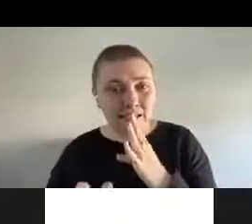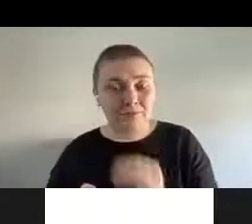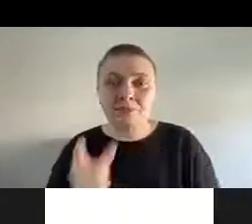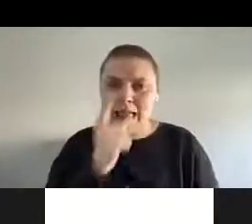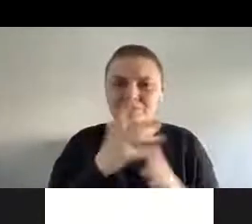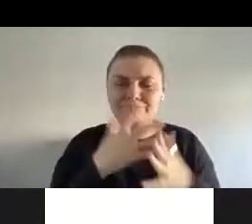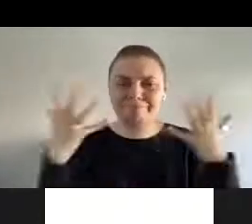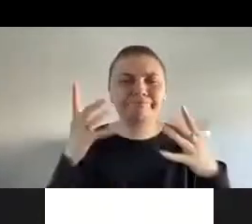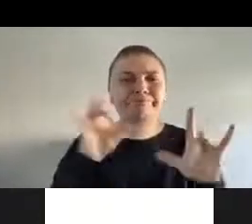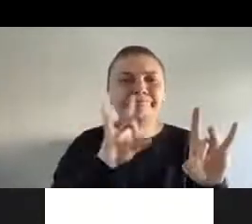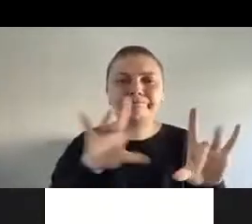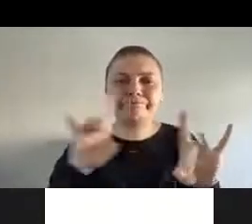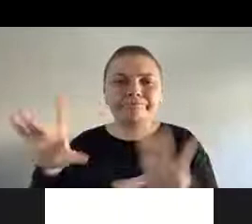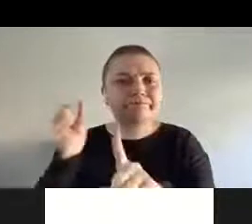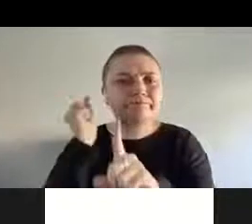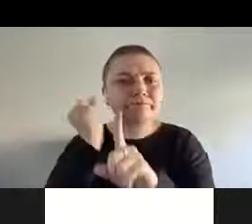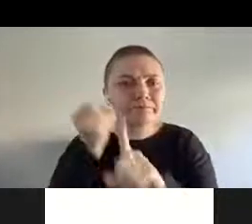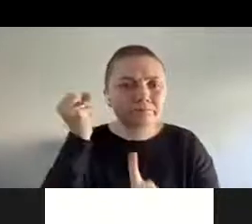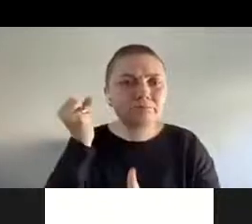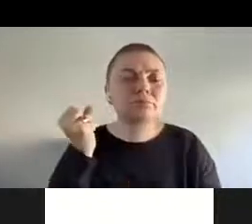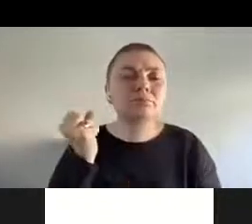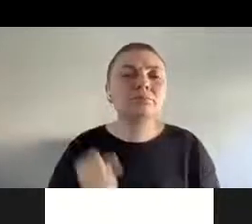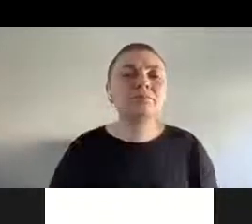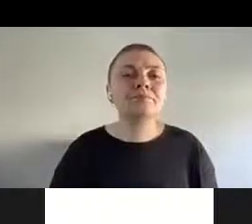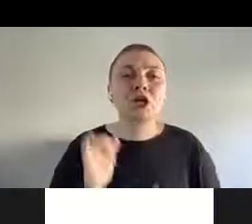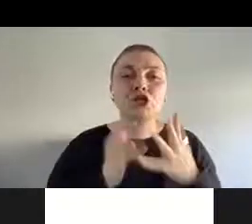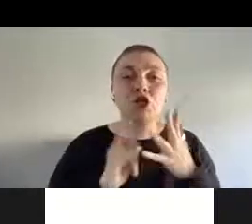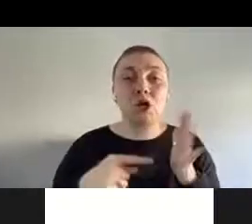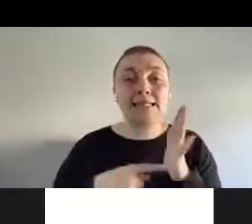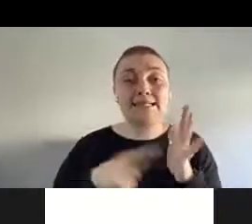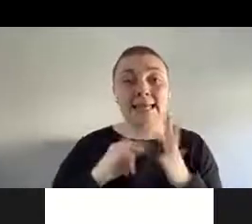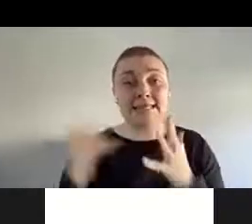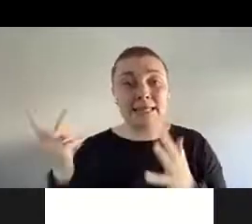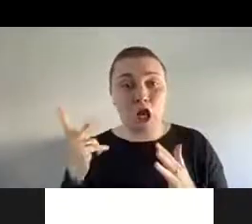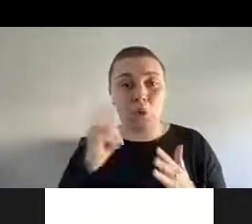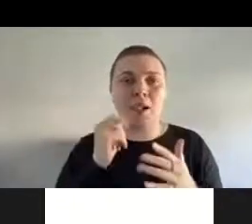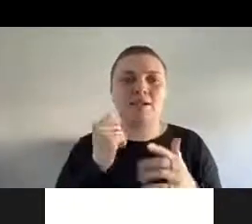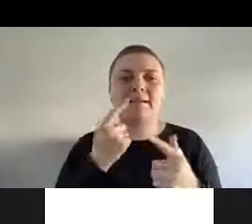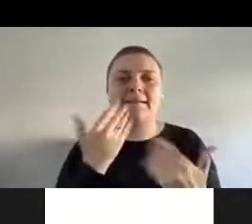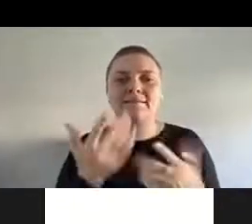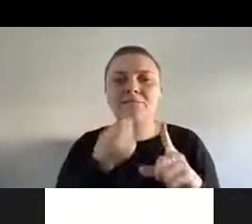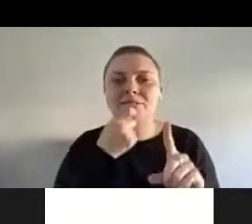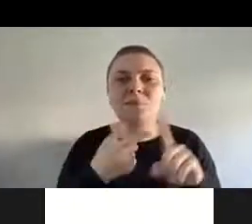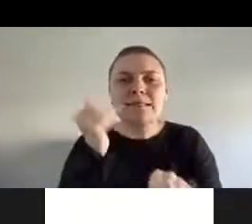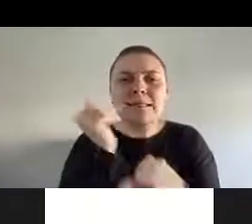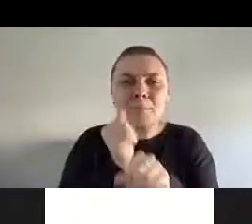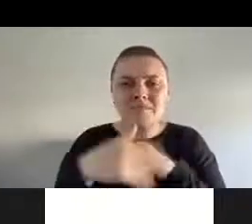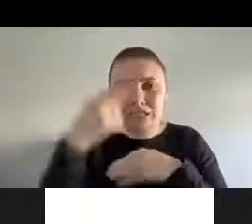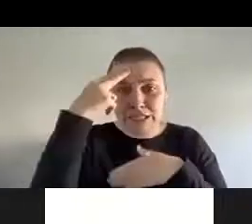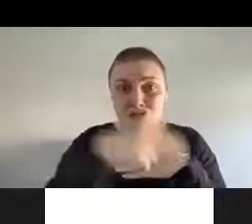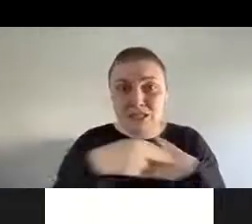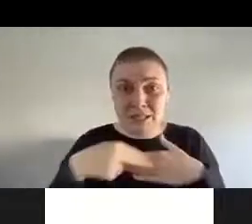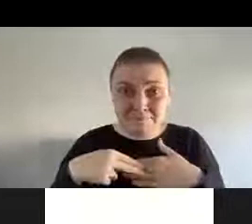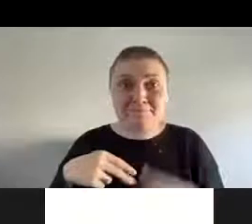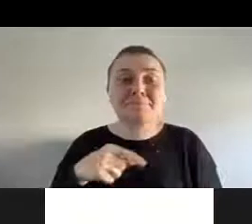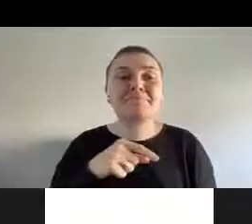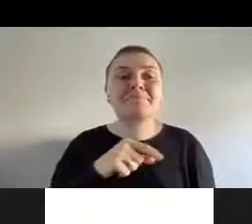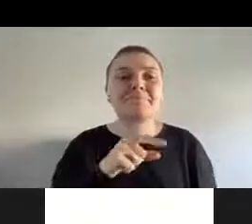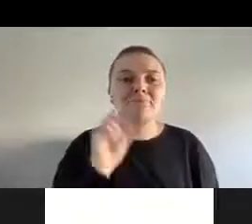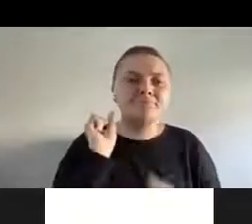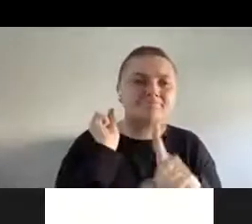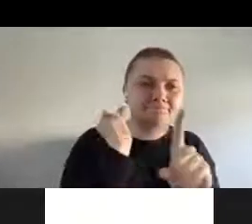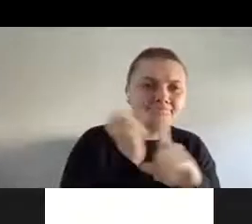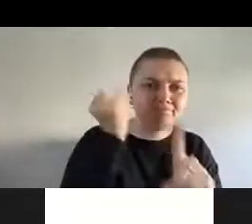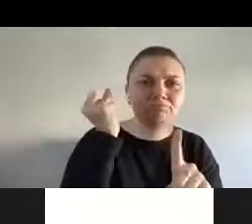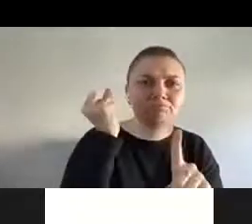really damaging impacts. So Tess and I will go through just a couple of examples of these kinds of stereotypes and the impact that they can have on